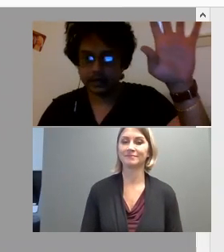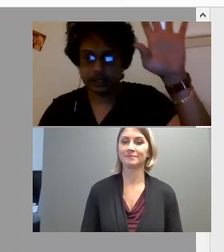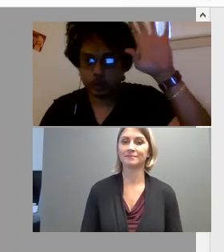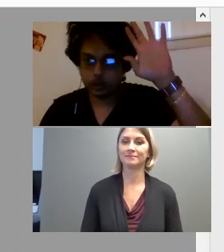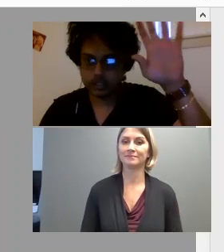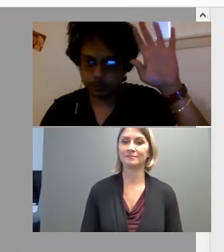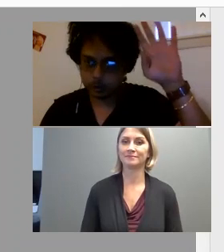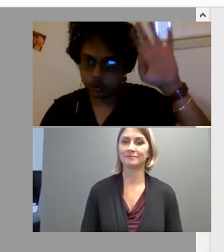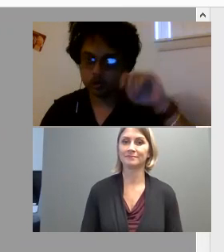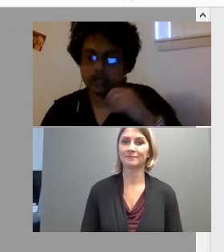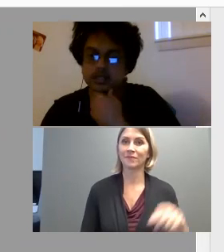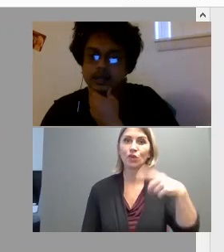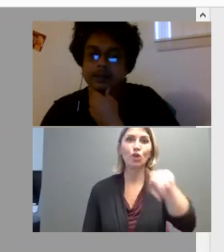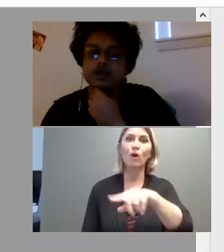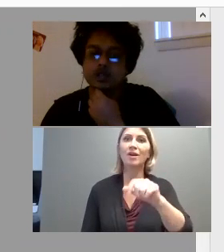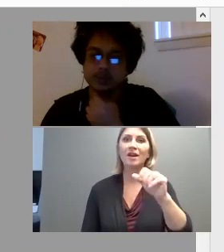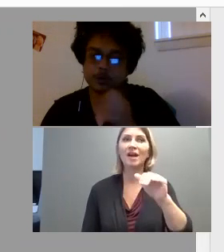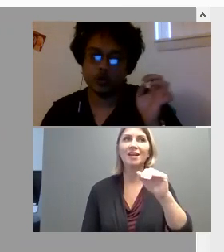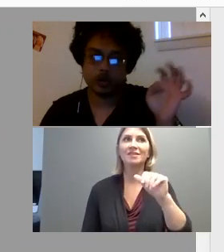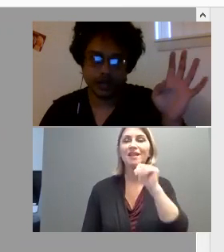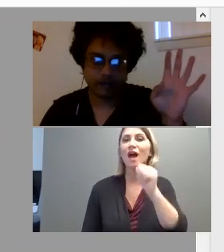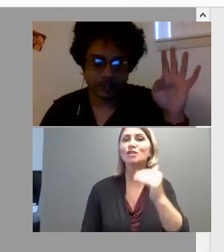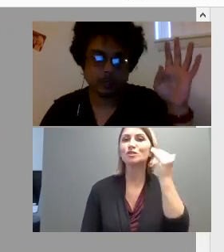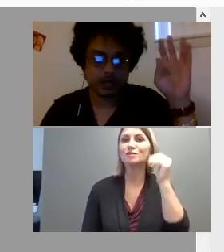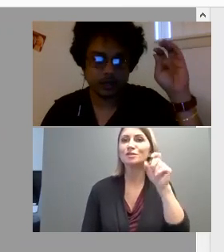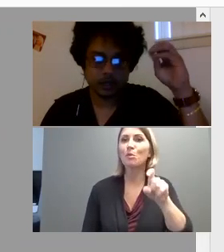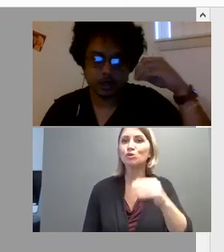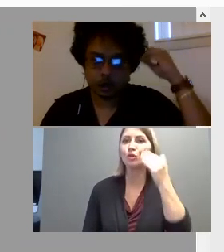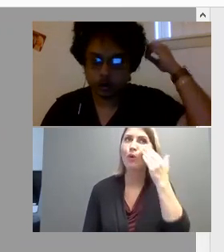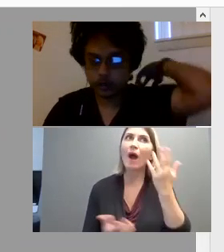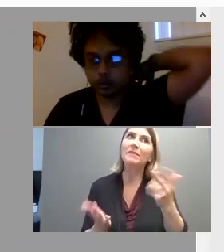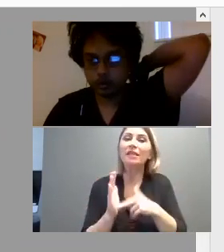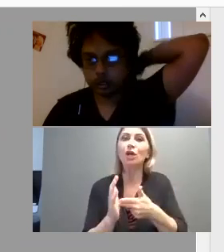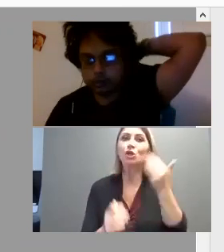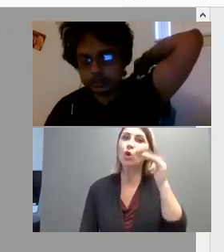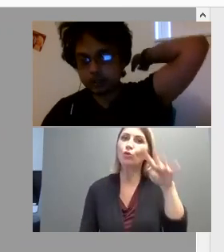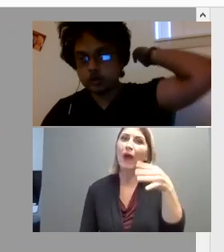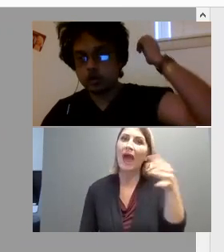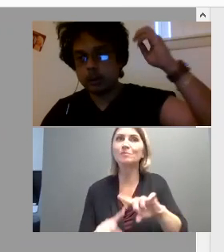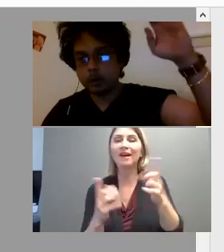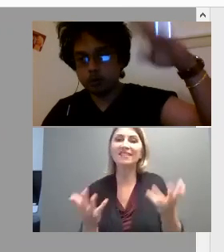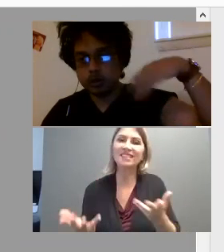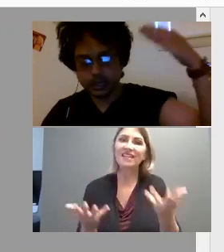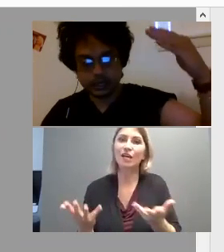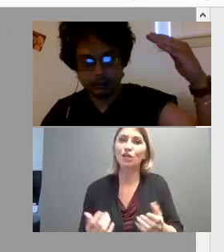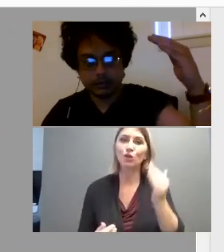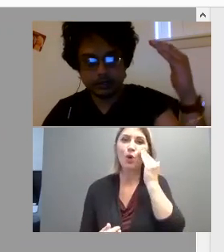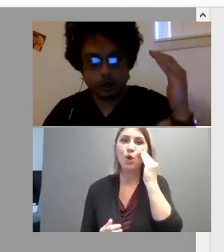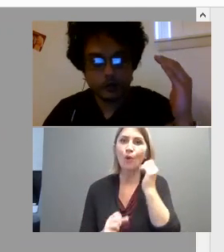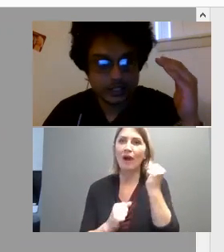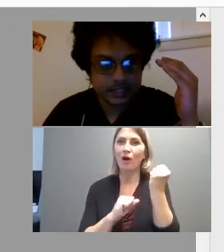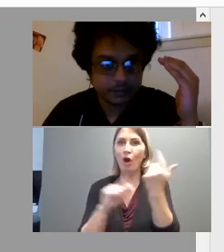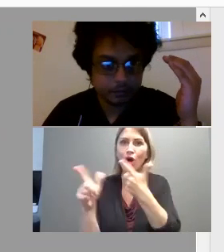I mean, again, you are not supposed to know this thing. I mean, you are supposed to know what graphs are, but you're not going to supposed to know about more